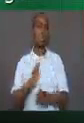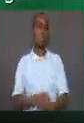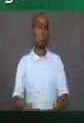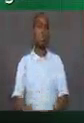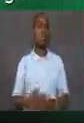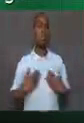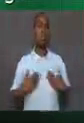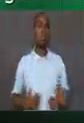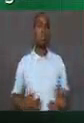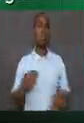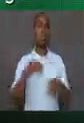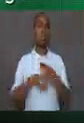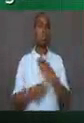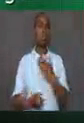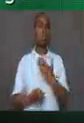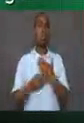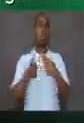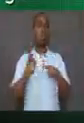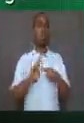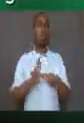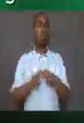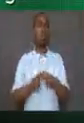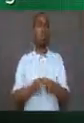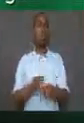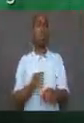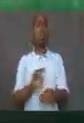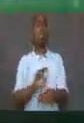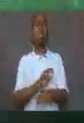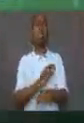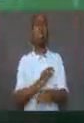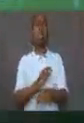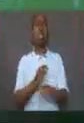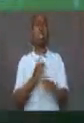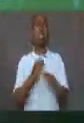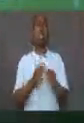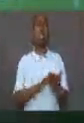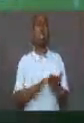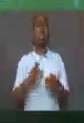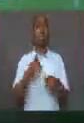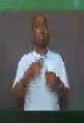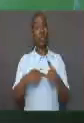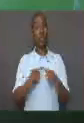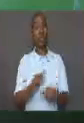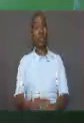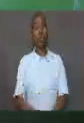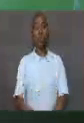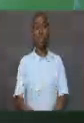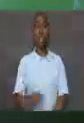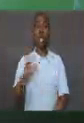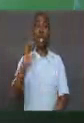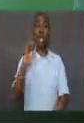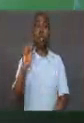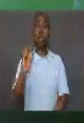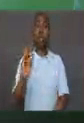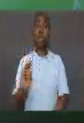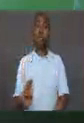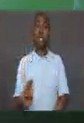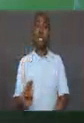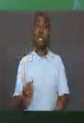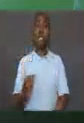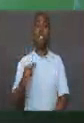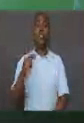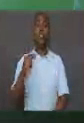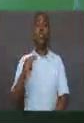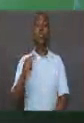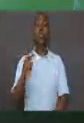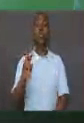the body and cause cell damage. Carbon dioxide and urea